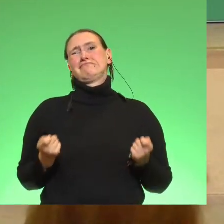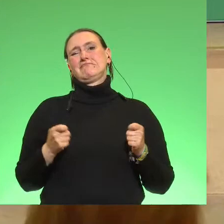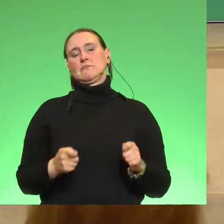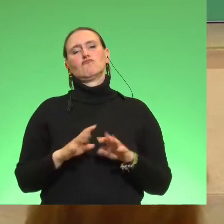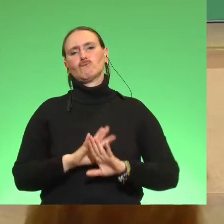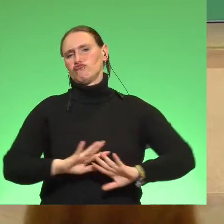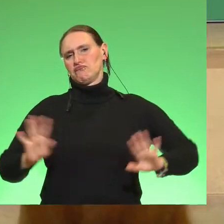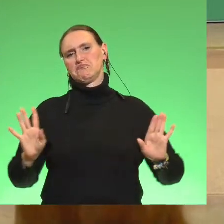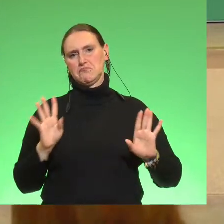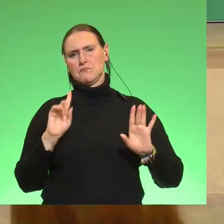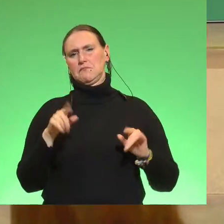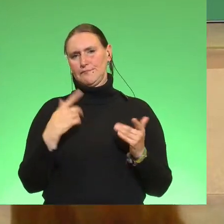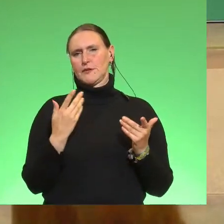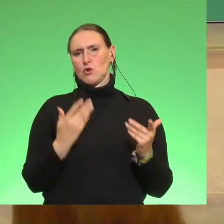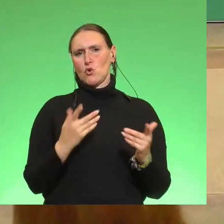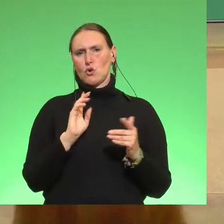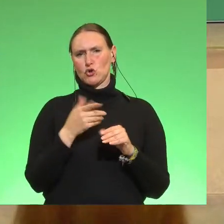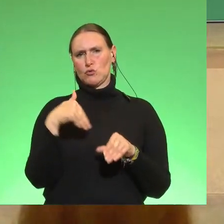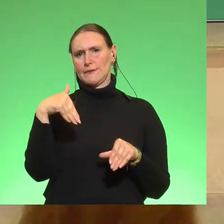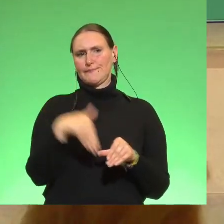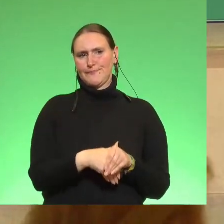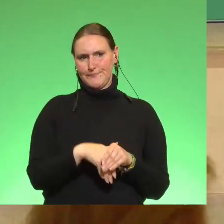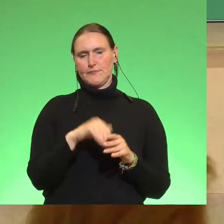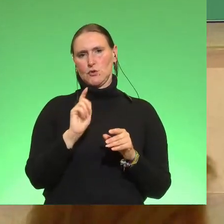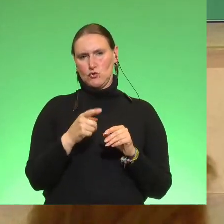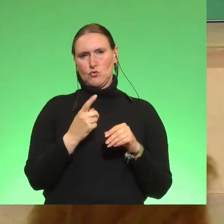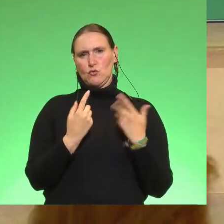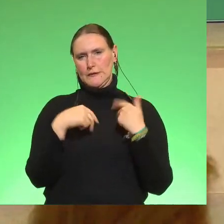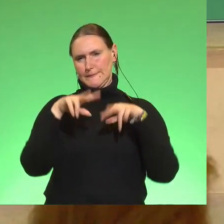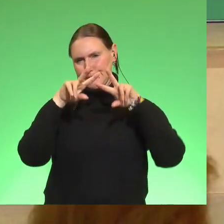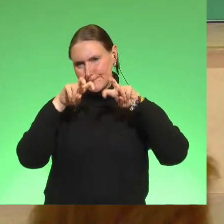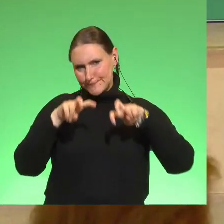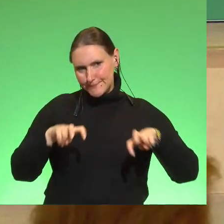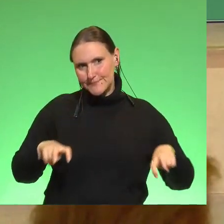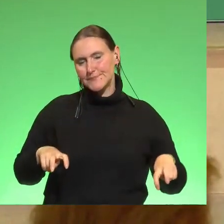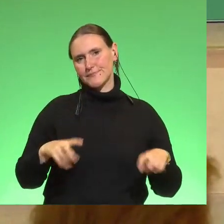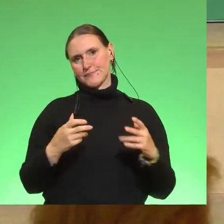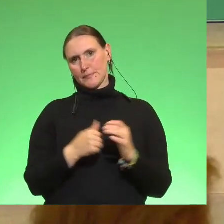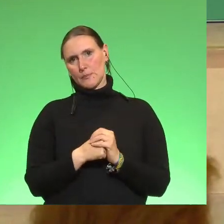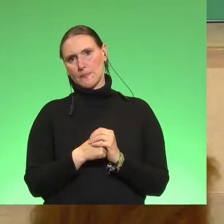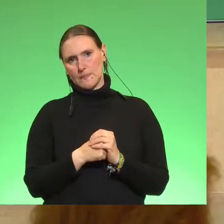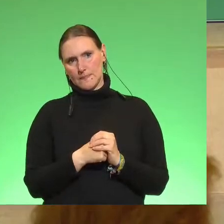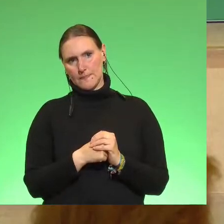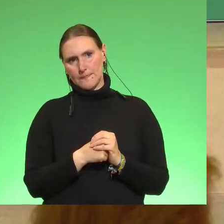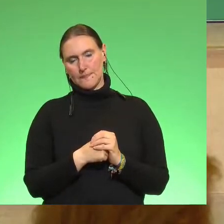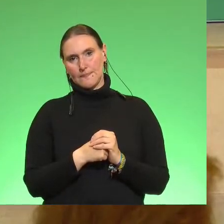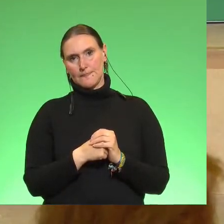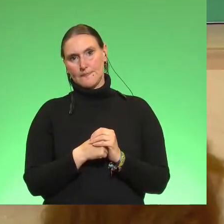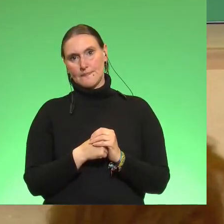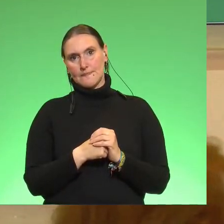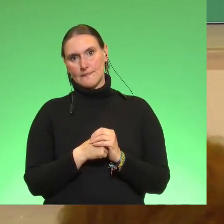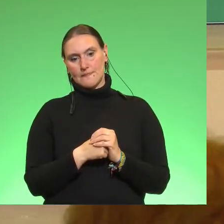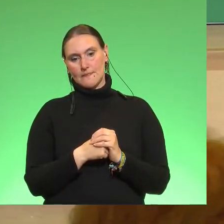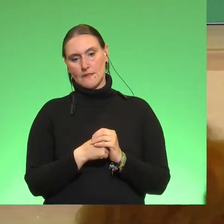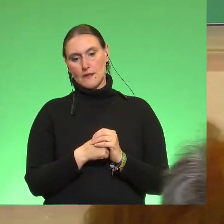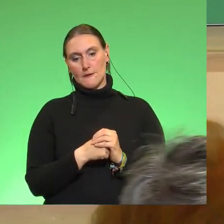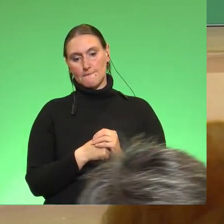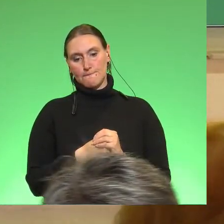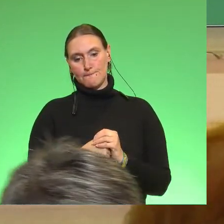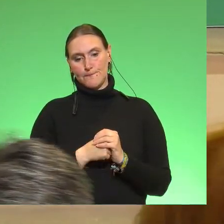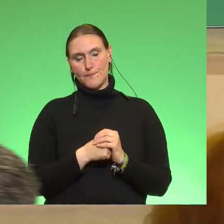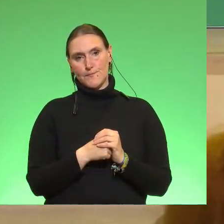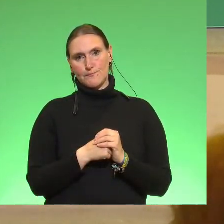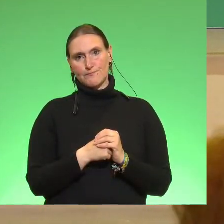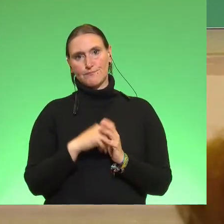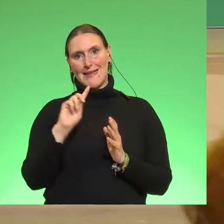out, things to think with each other along. And I first start with a couple of quotations